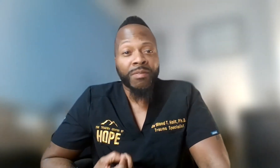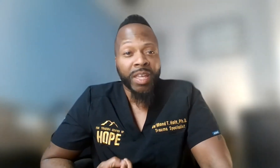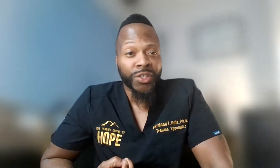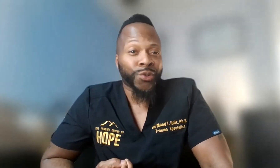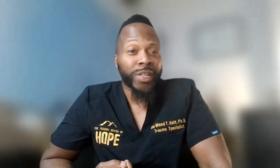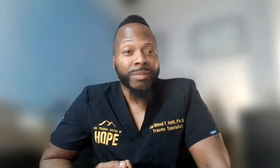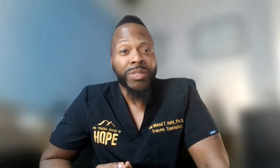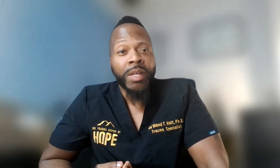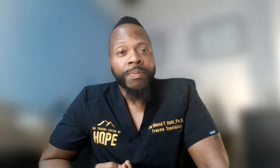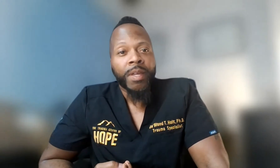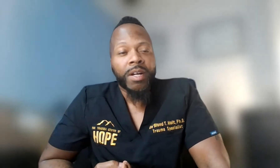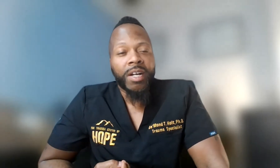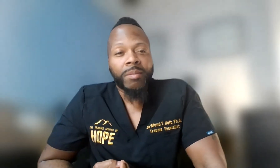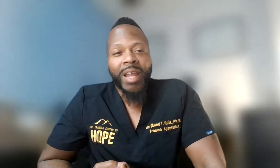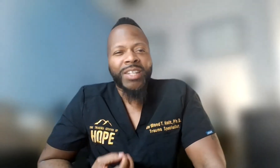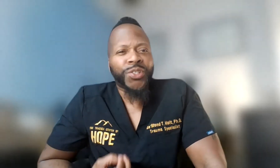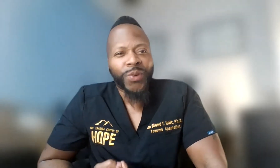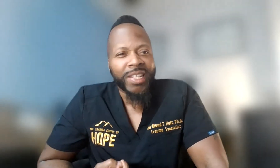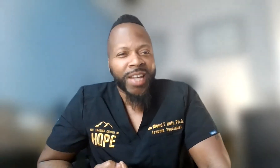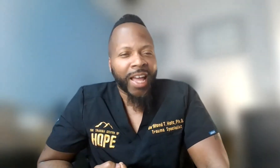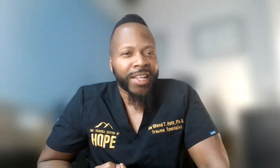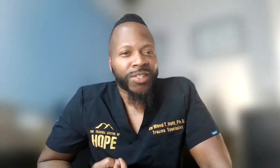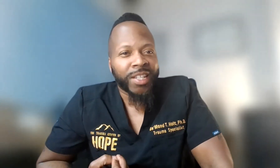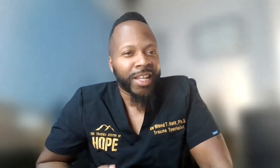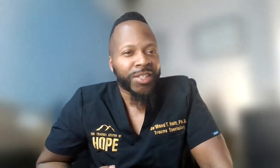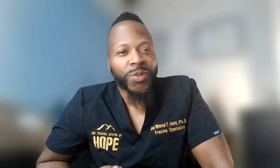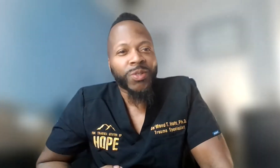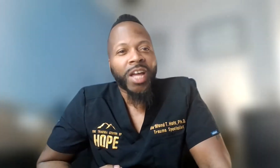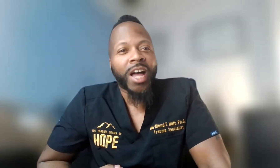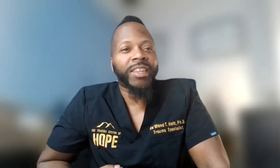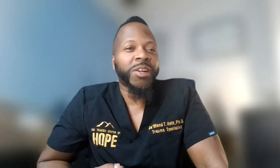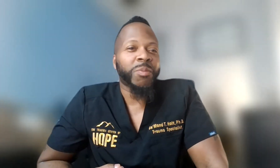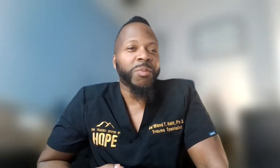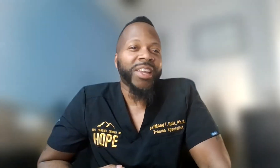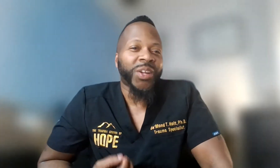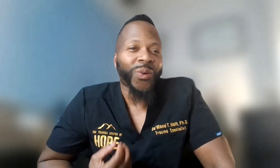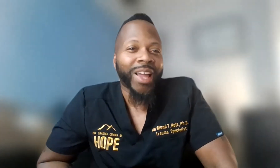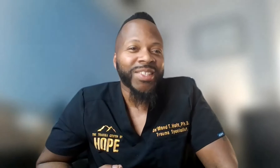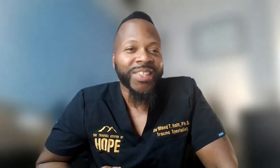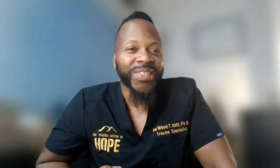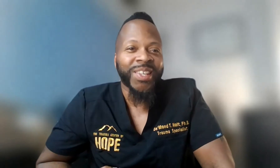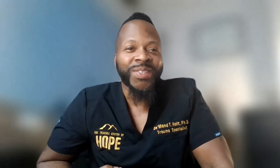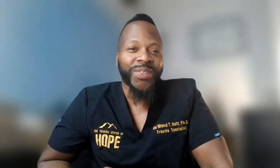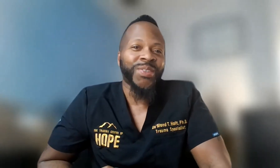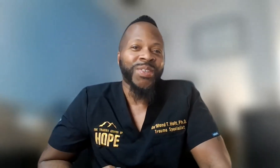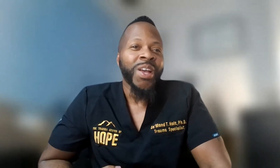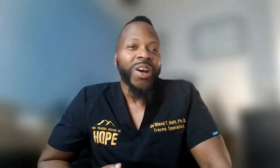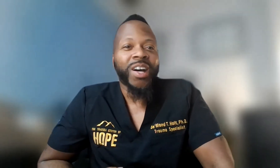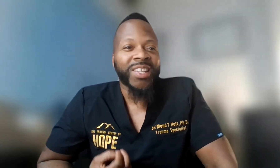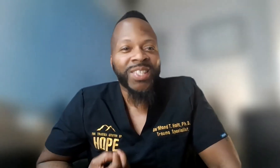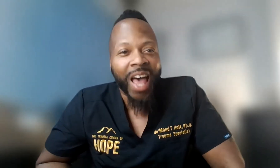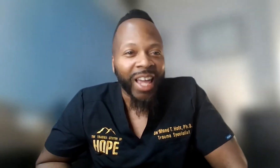health, we think of the extremes, like straitjackets, electrical shock therapy, crisis